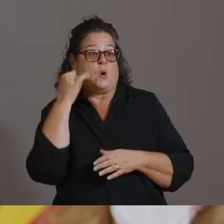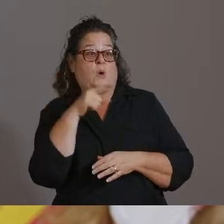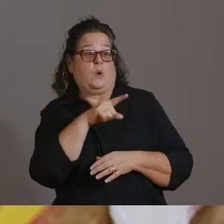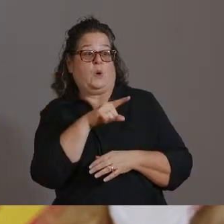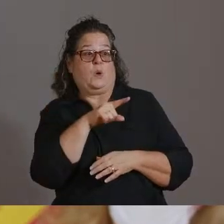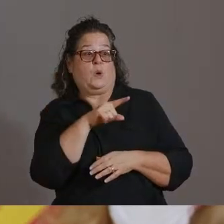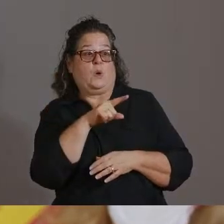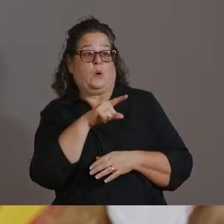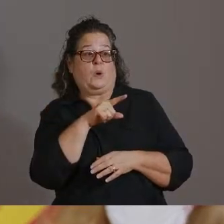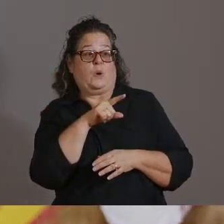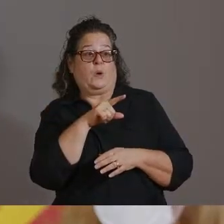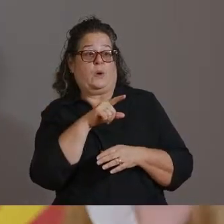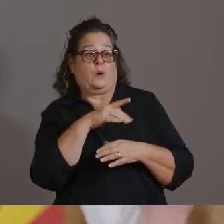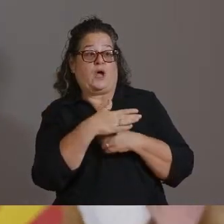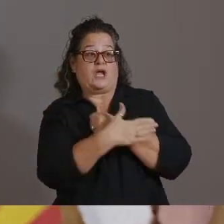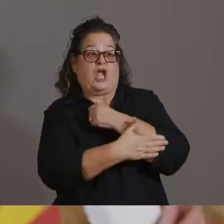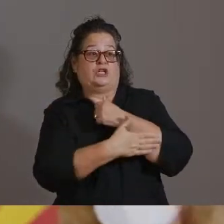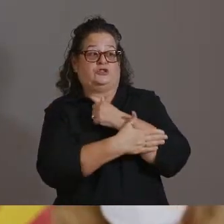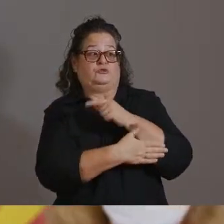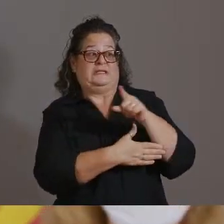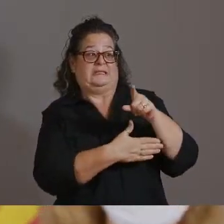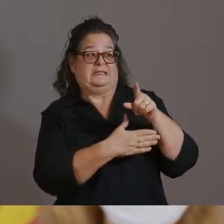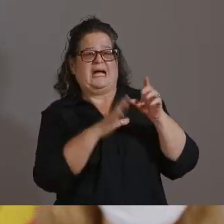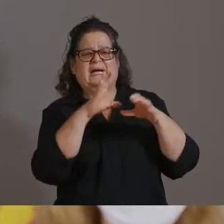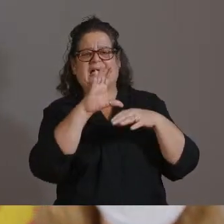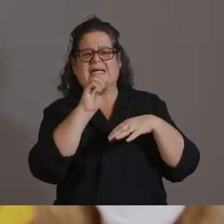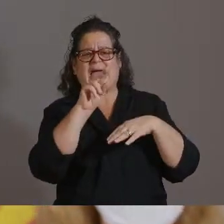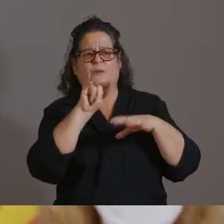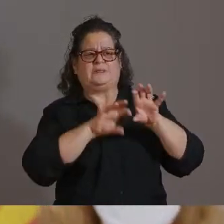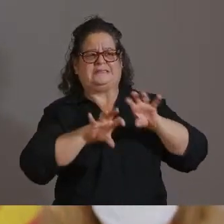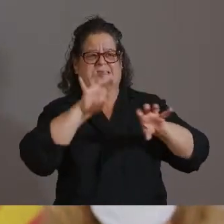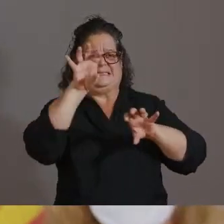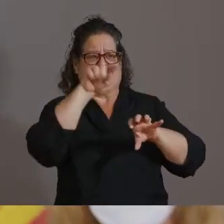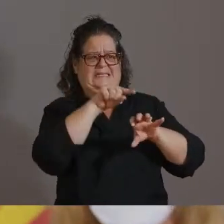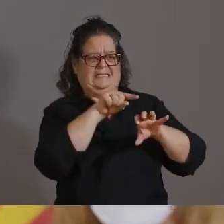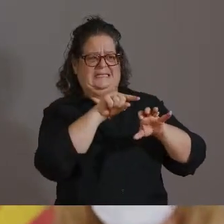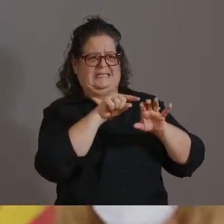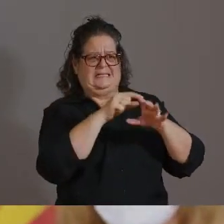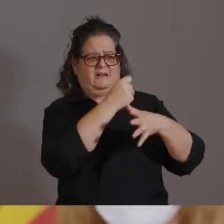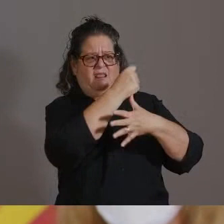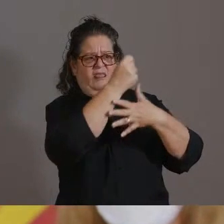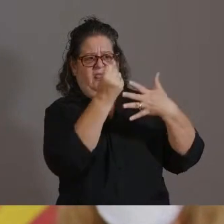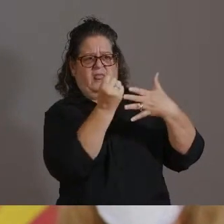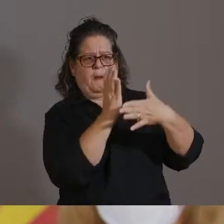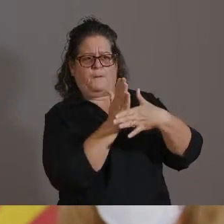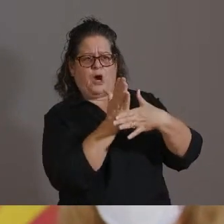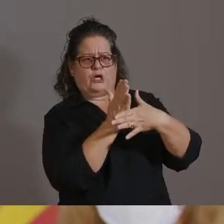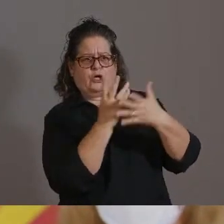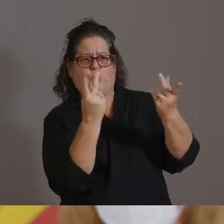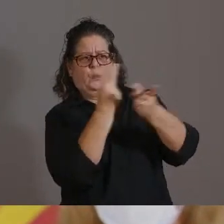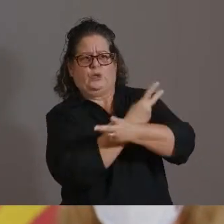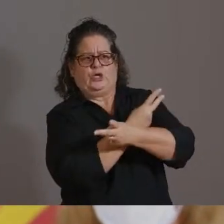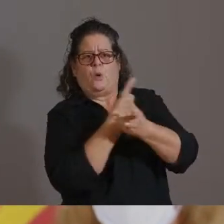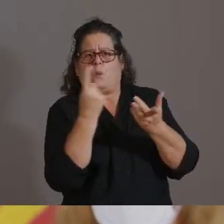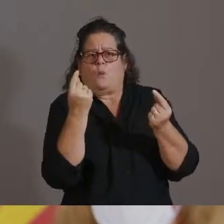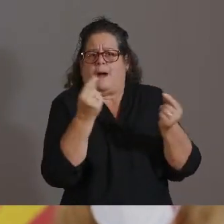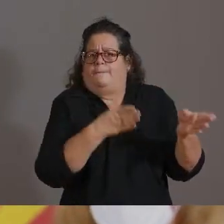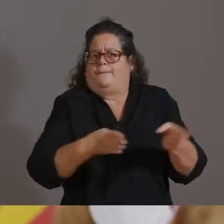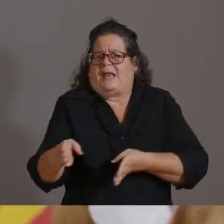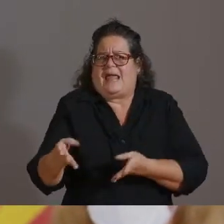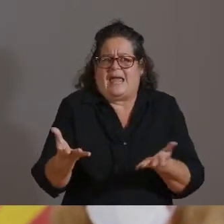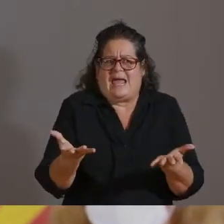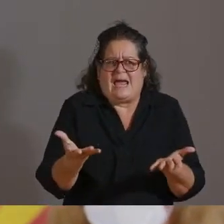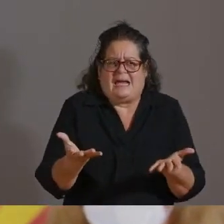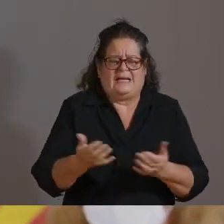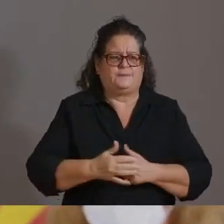So there's a long-term planning around schools, around the targeted businesses that, like I